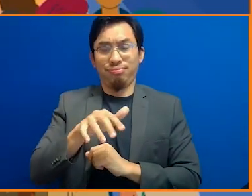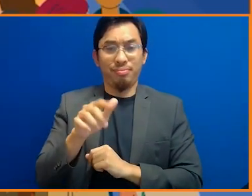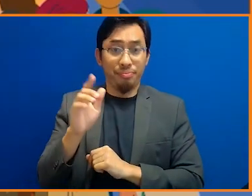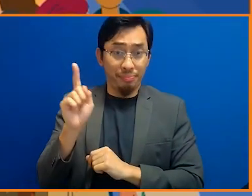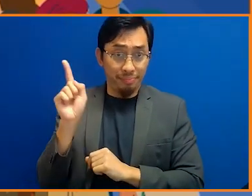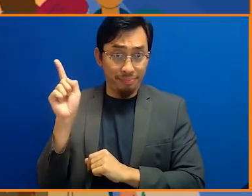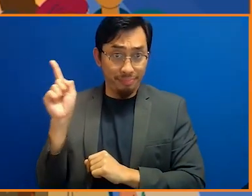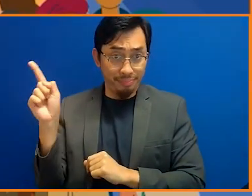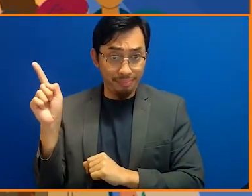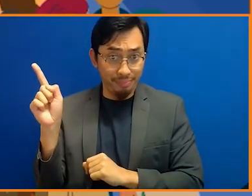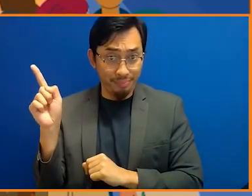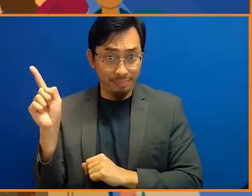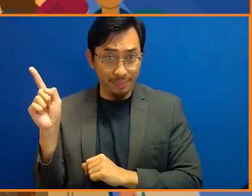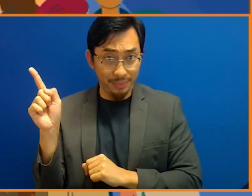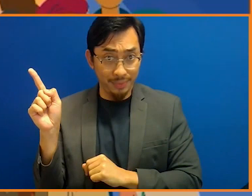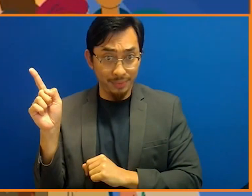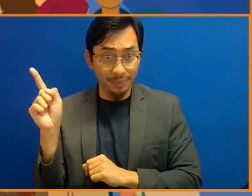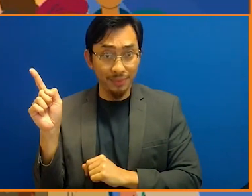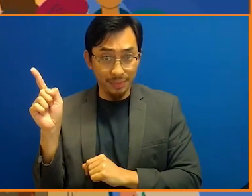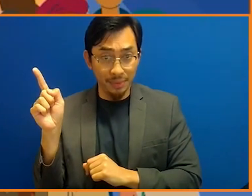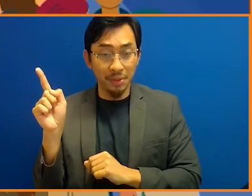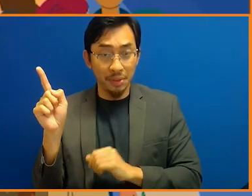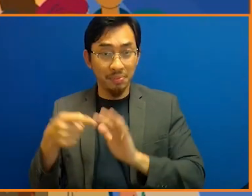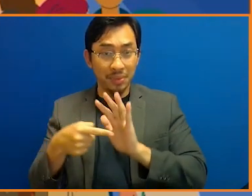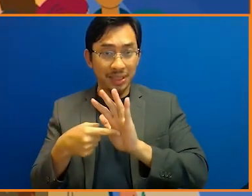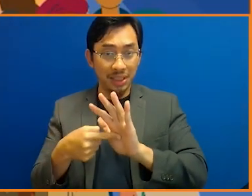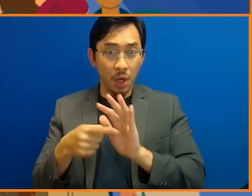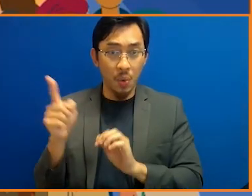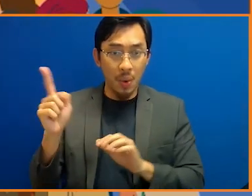some area, like in this